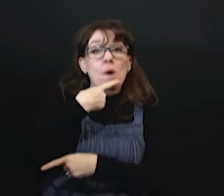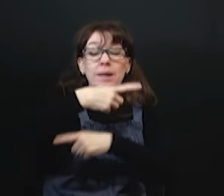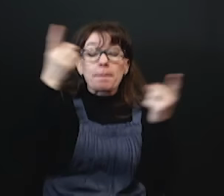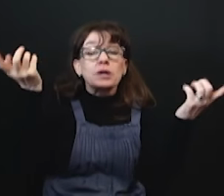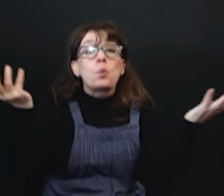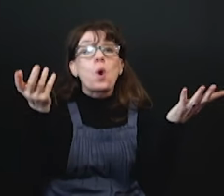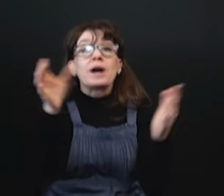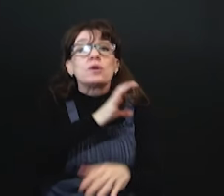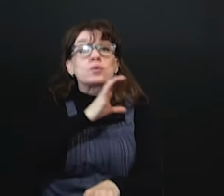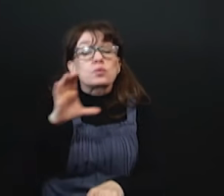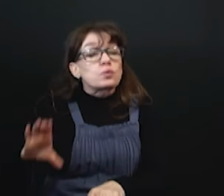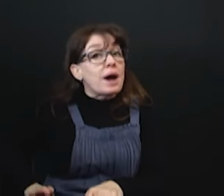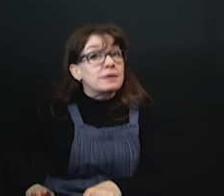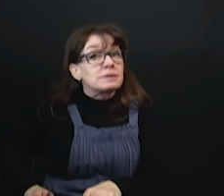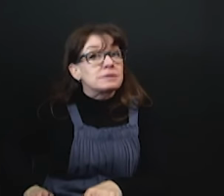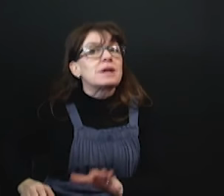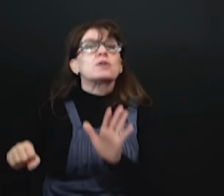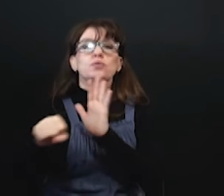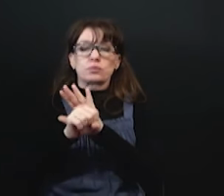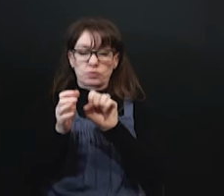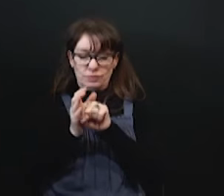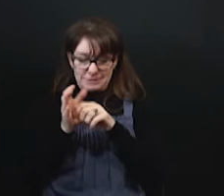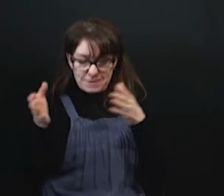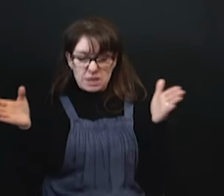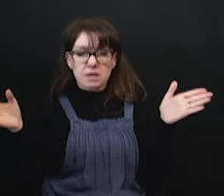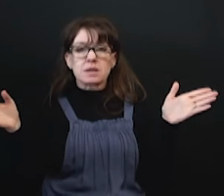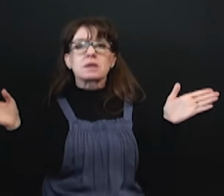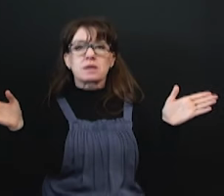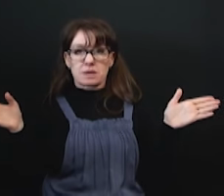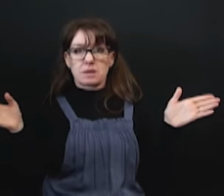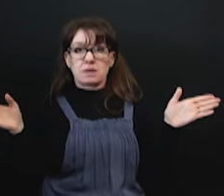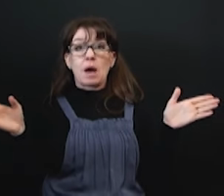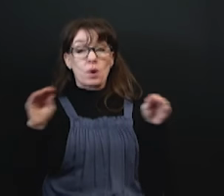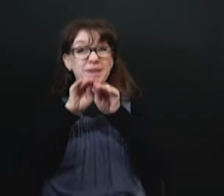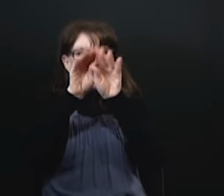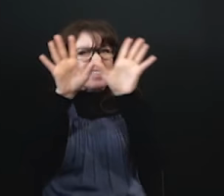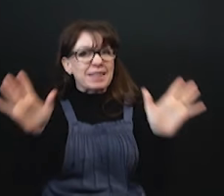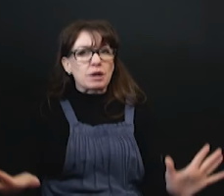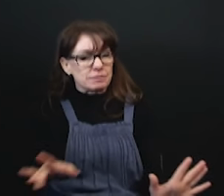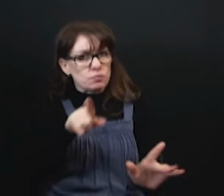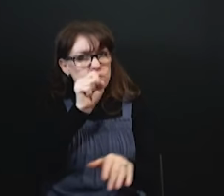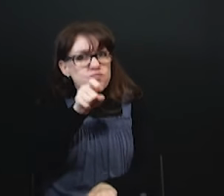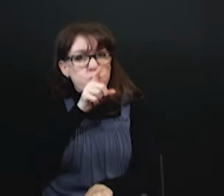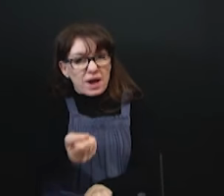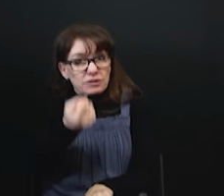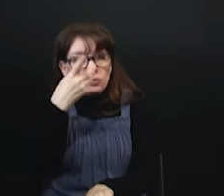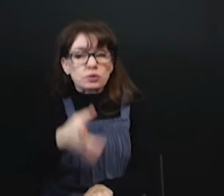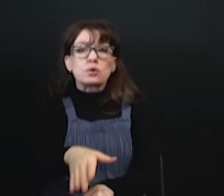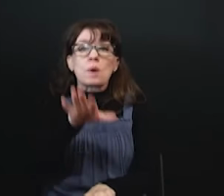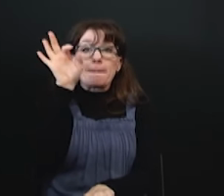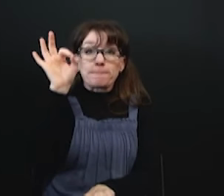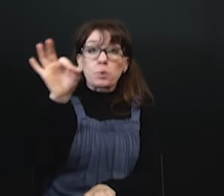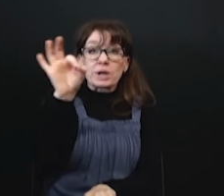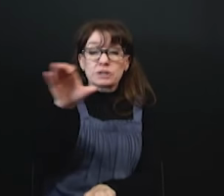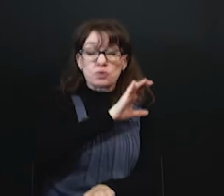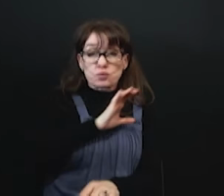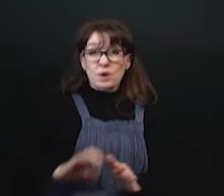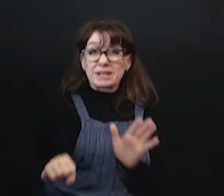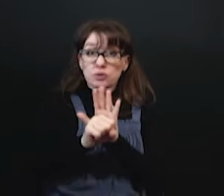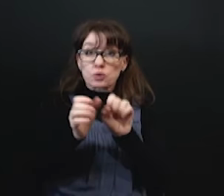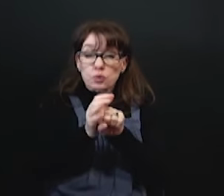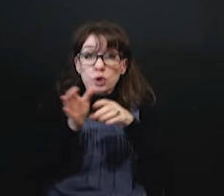Christ crucified. Now, yes, let me be clear. Let me be perfectly clear. To preach Christ crucified is also